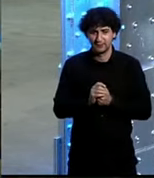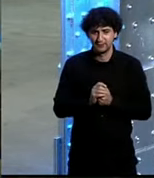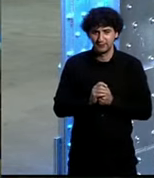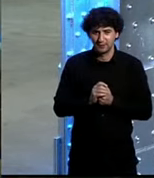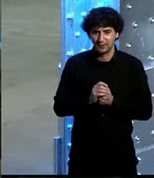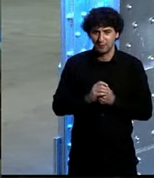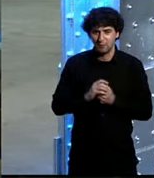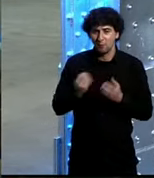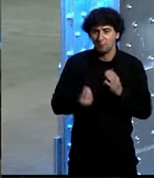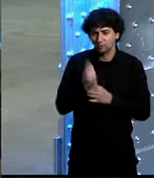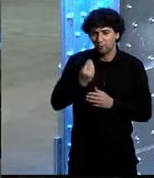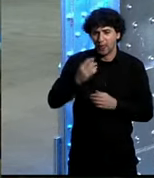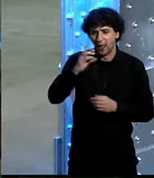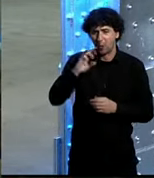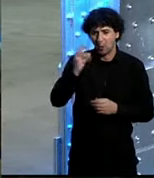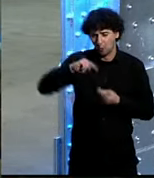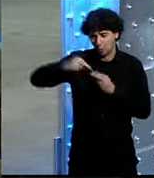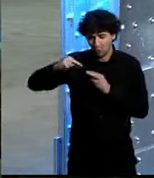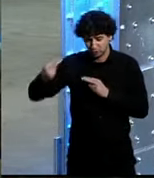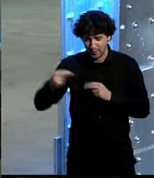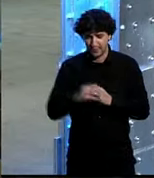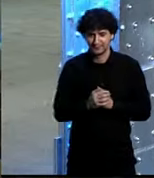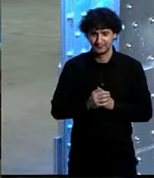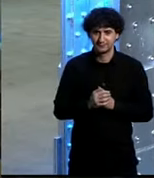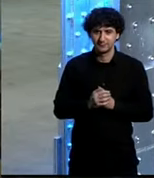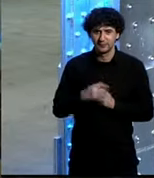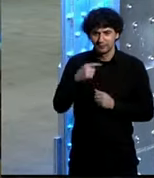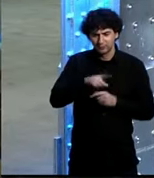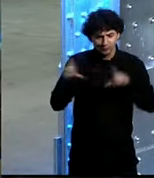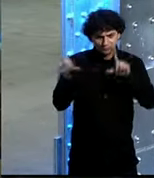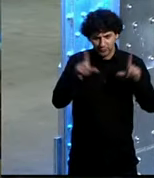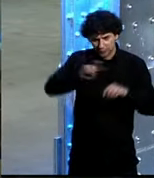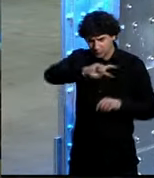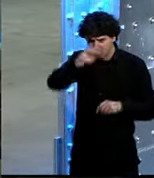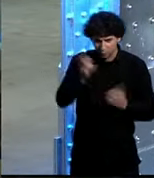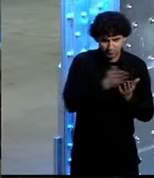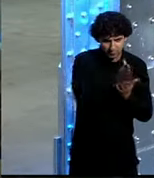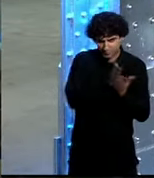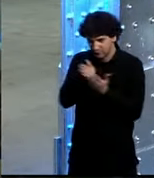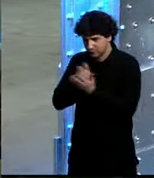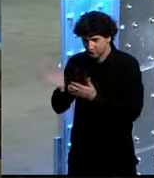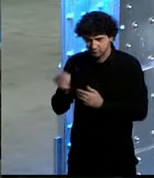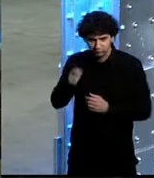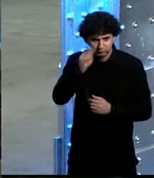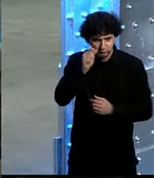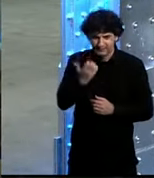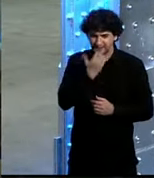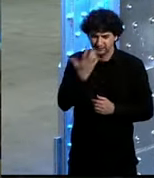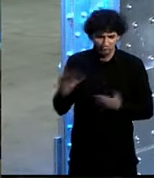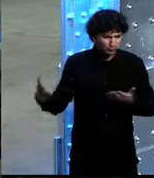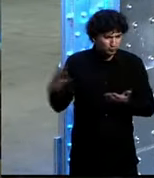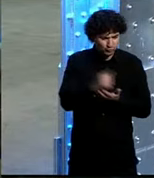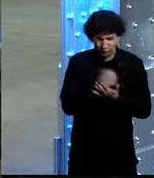There was a Spanish production called the Three Sisters. It was a show, a multi-platform